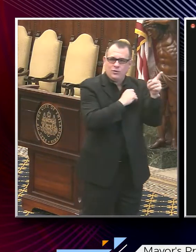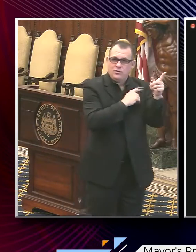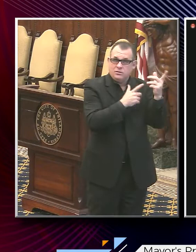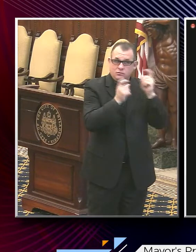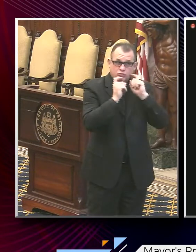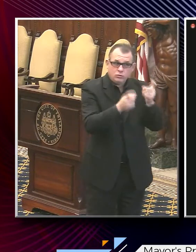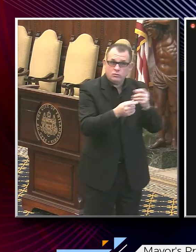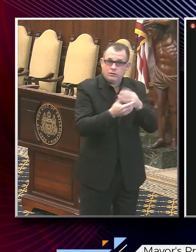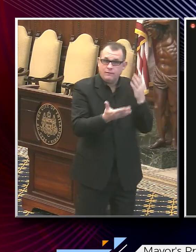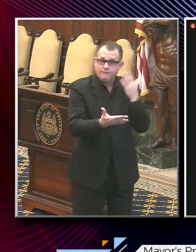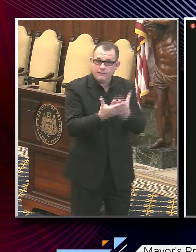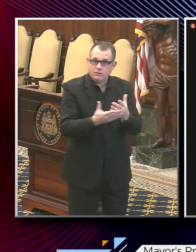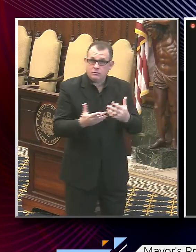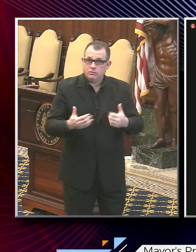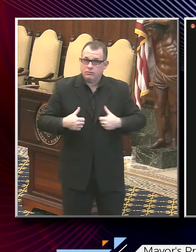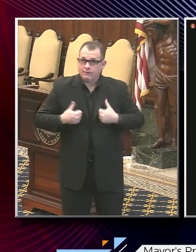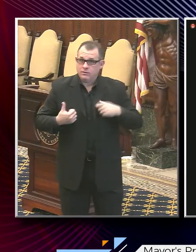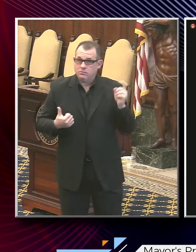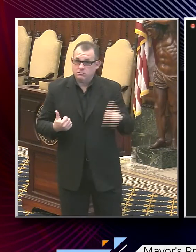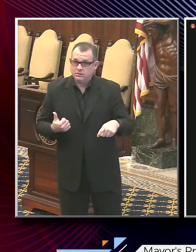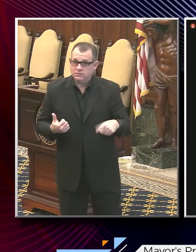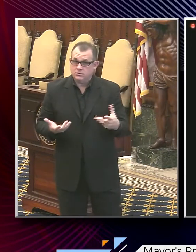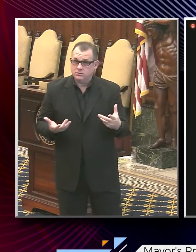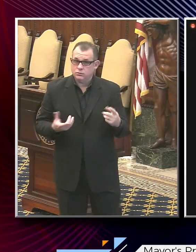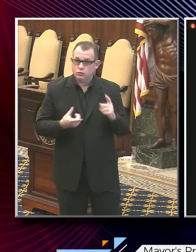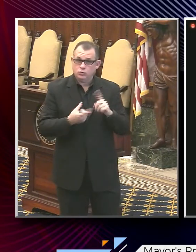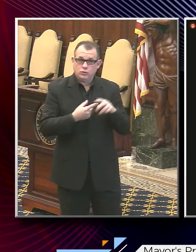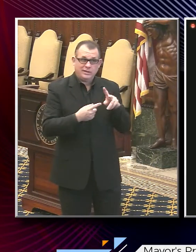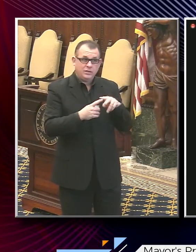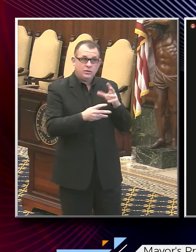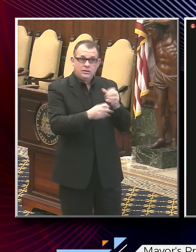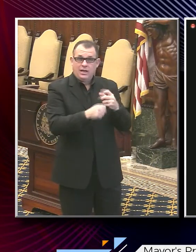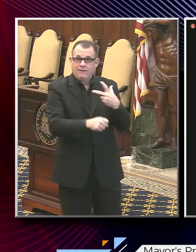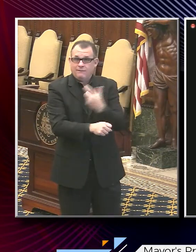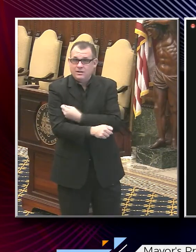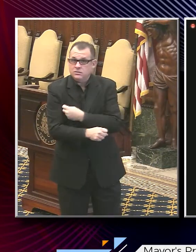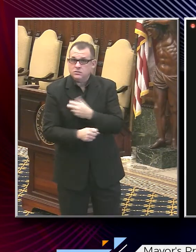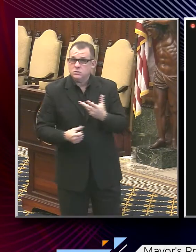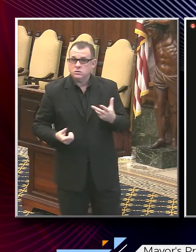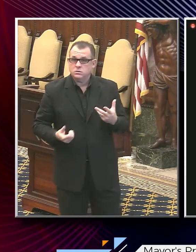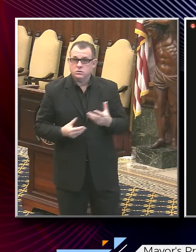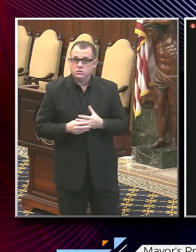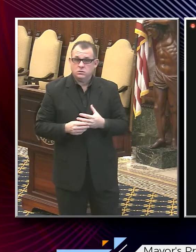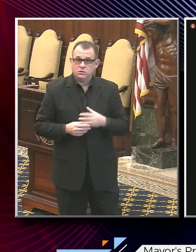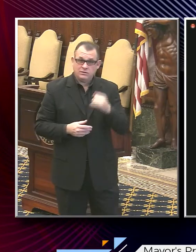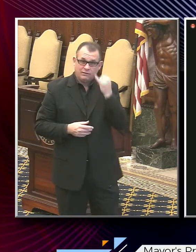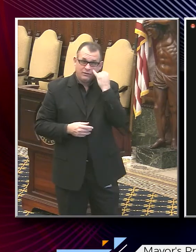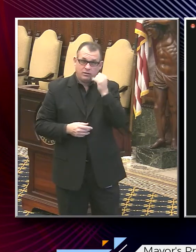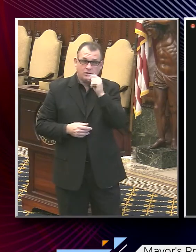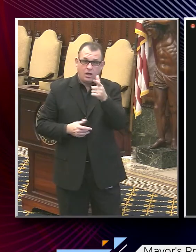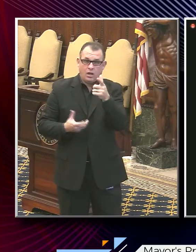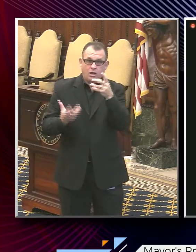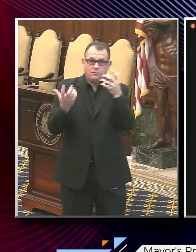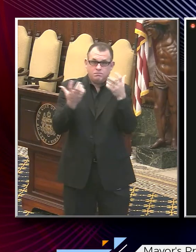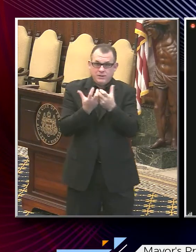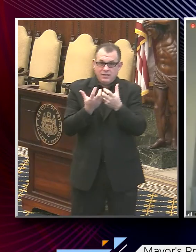provide proof of Philadelphia residence, et cetera, in order to get the vaccination if they wouldn't be eligible somewhere